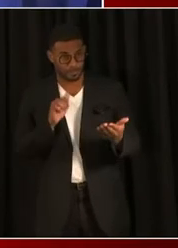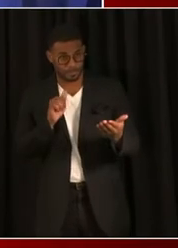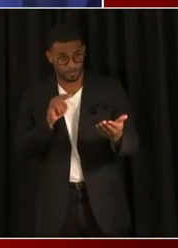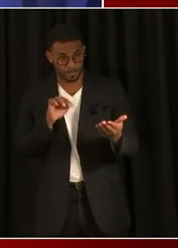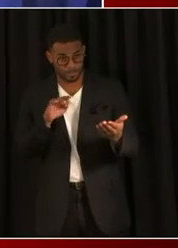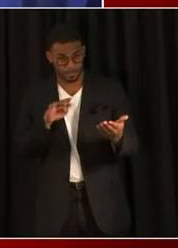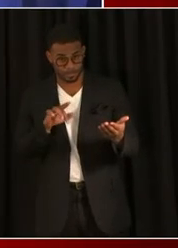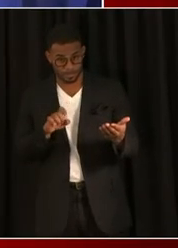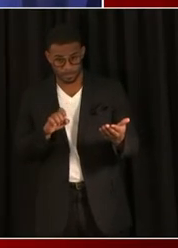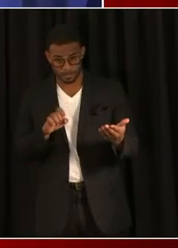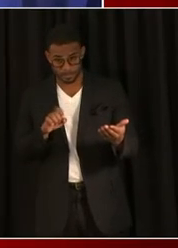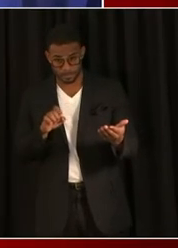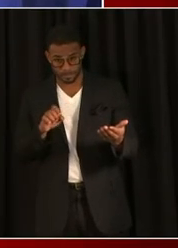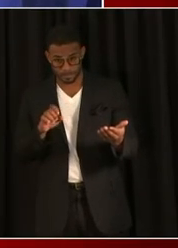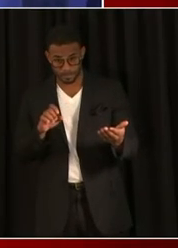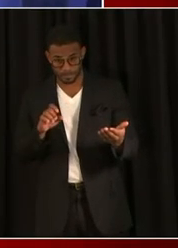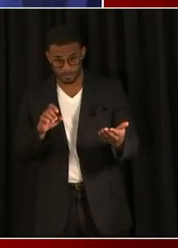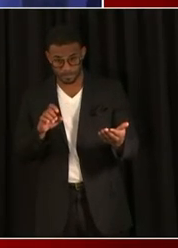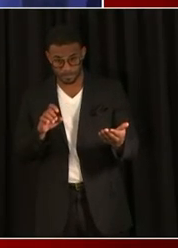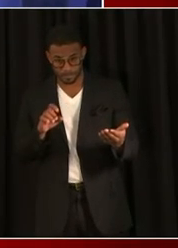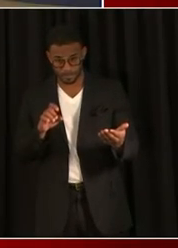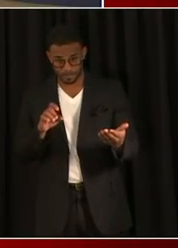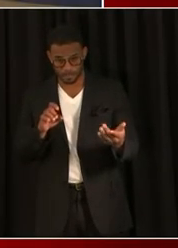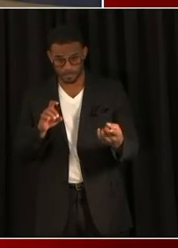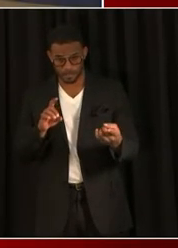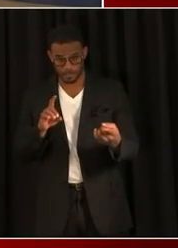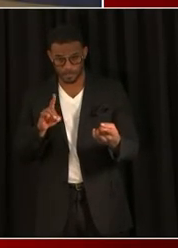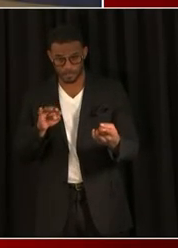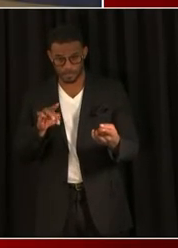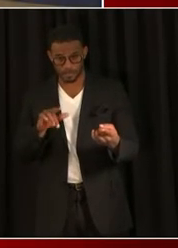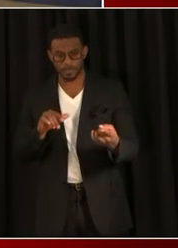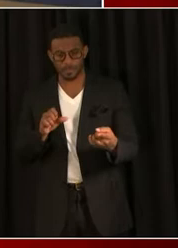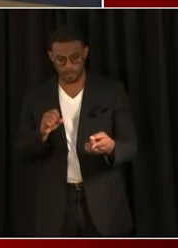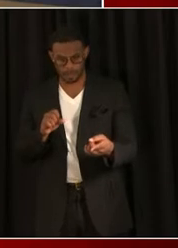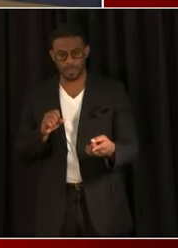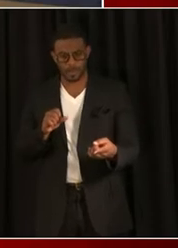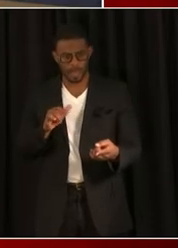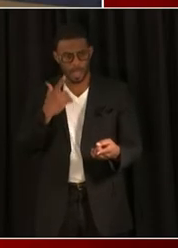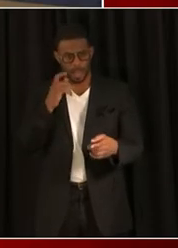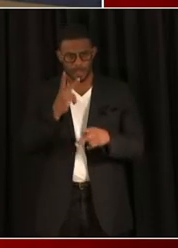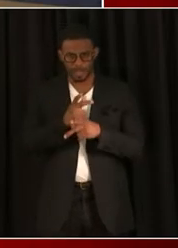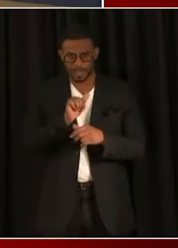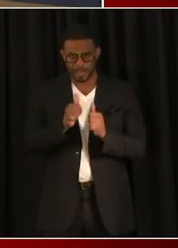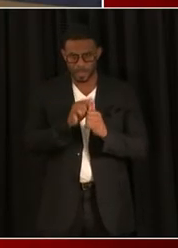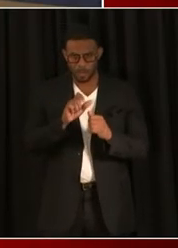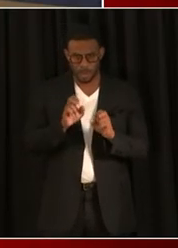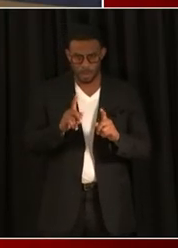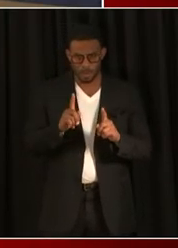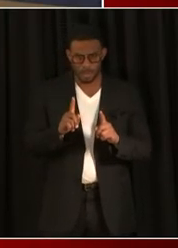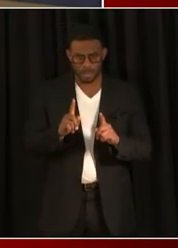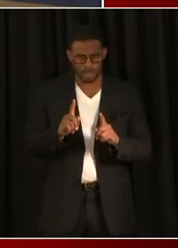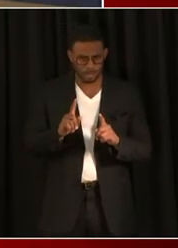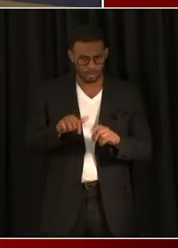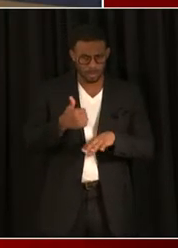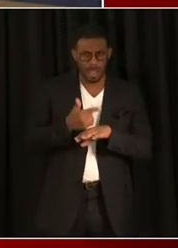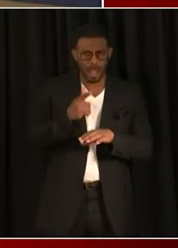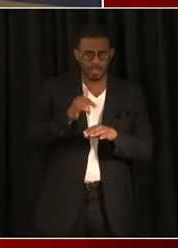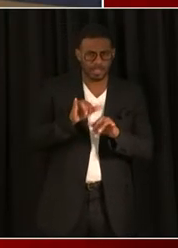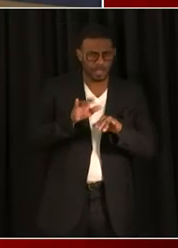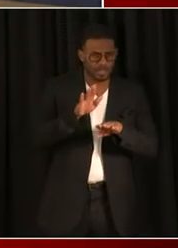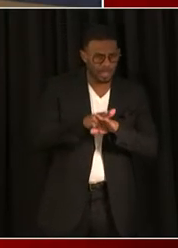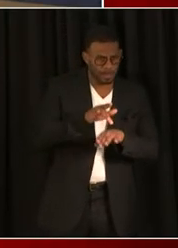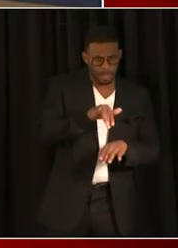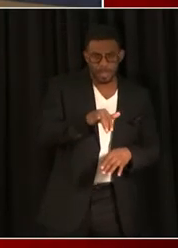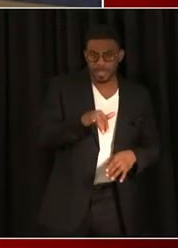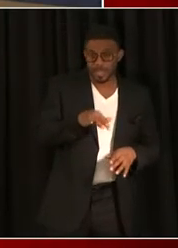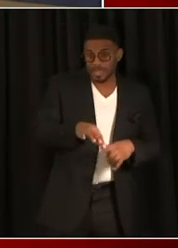Anabella and Dario, how do you kind of manage to all the business side of it, making sure that you keep that together so that when opportunities like this come up, how do you stay